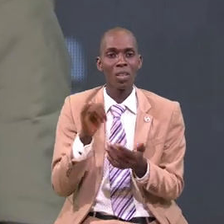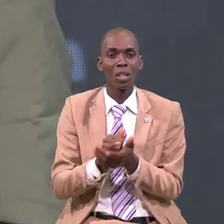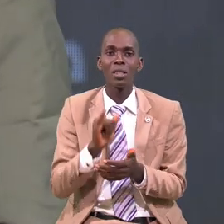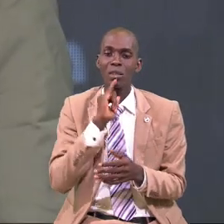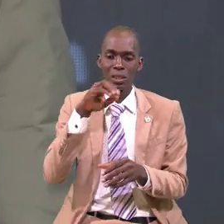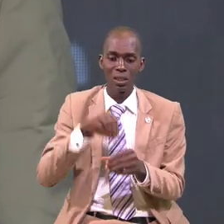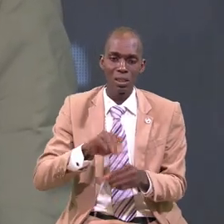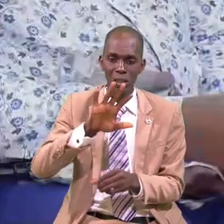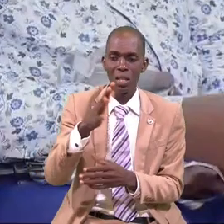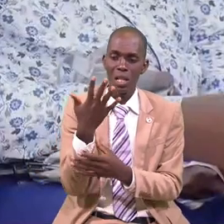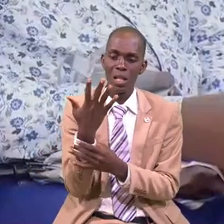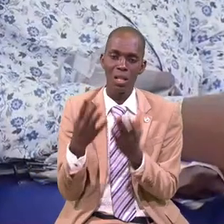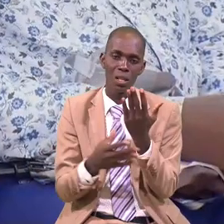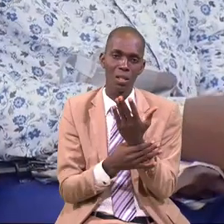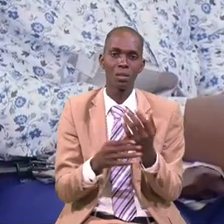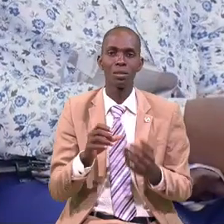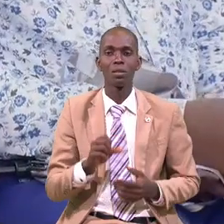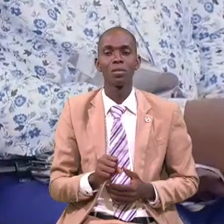their hands.